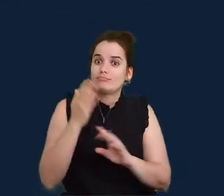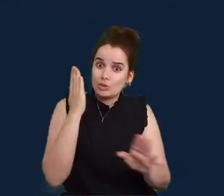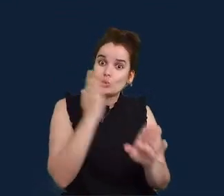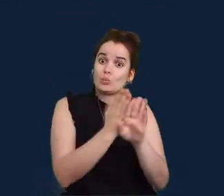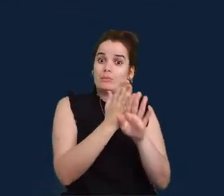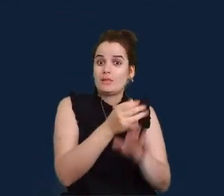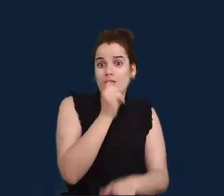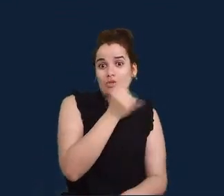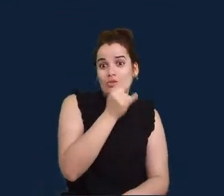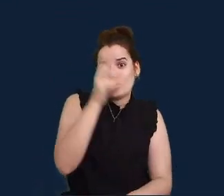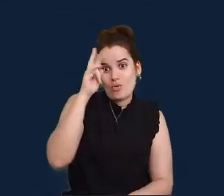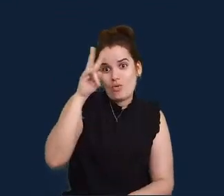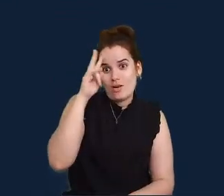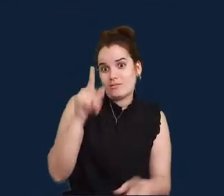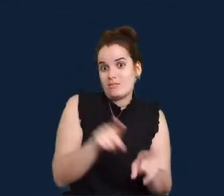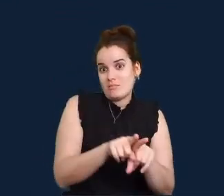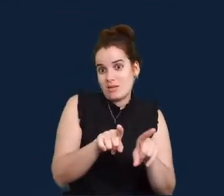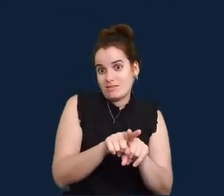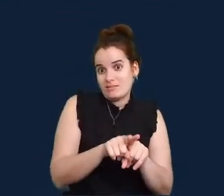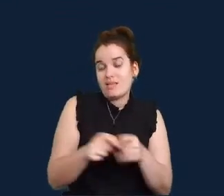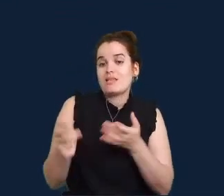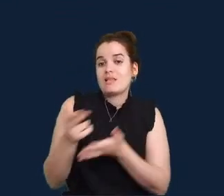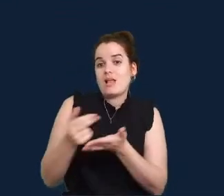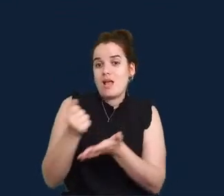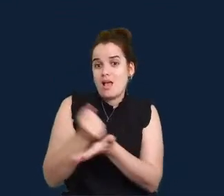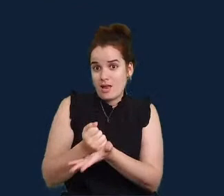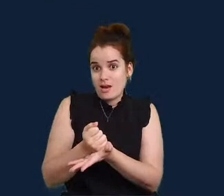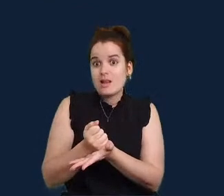strong reporting tool, for example. So